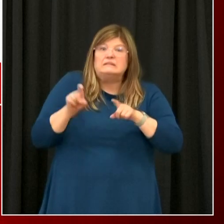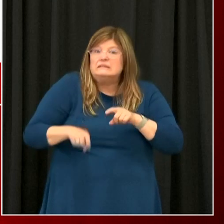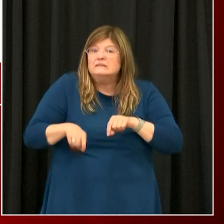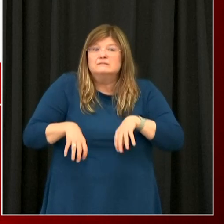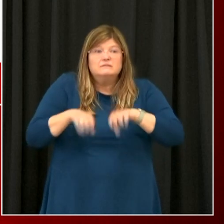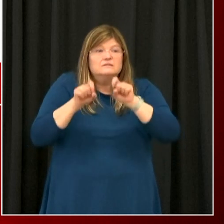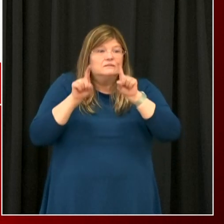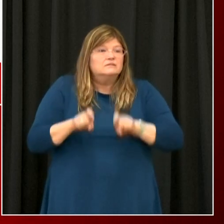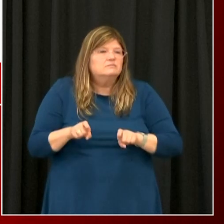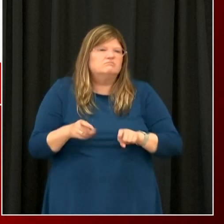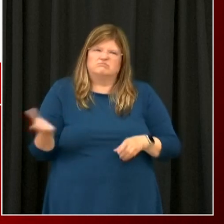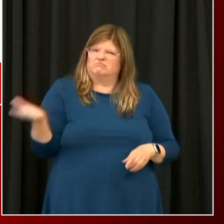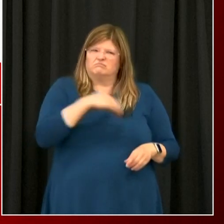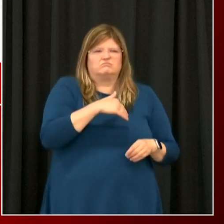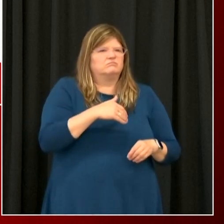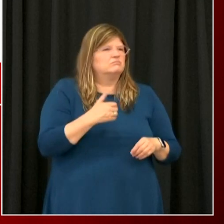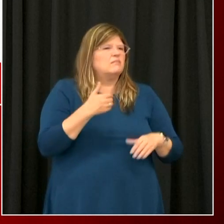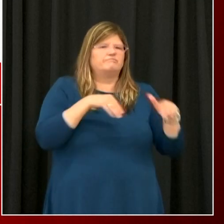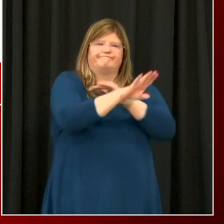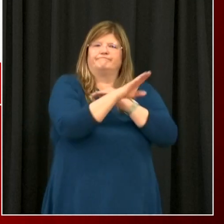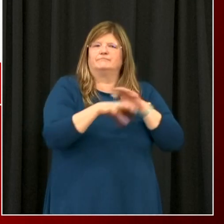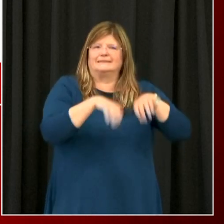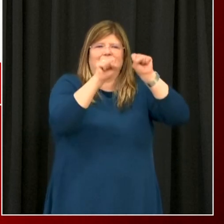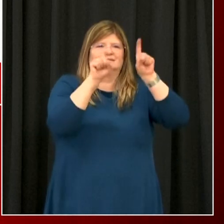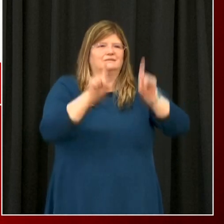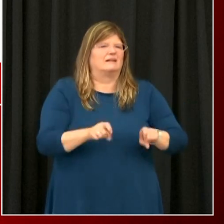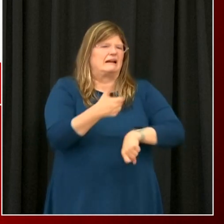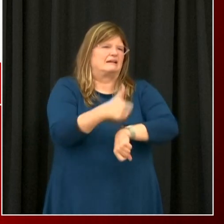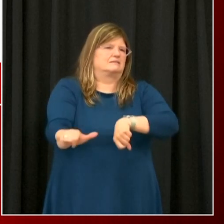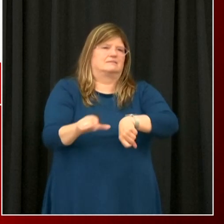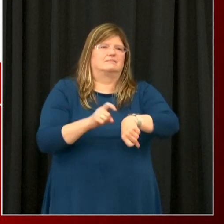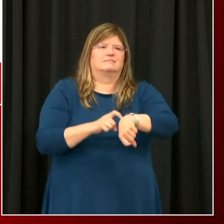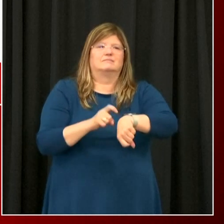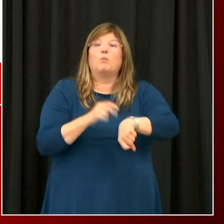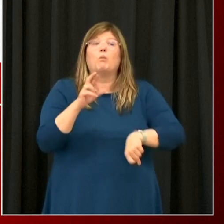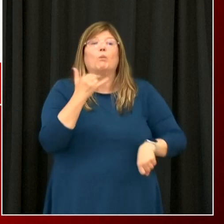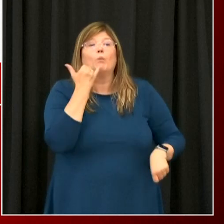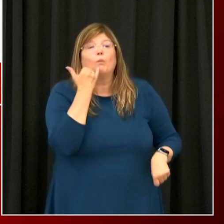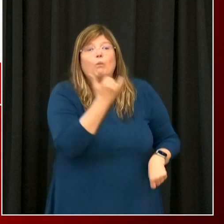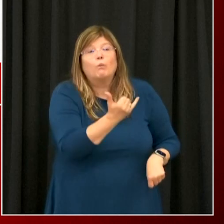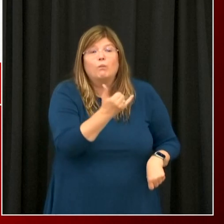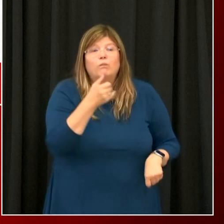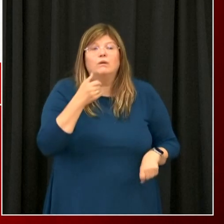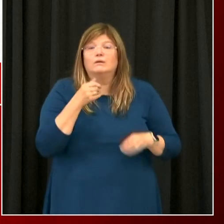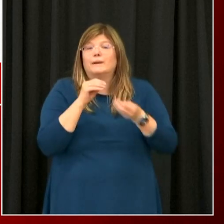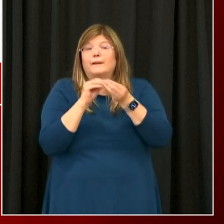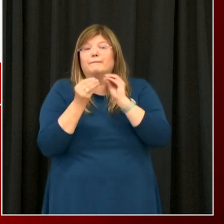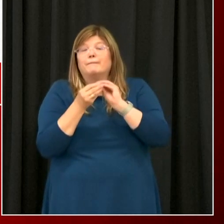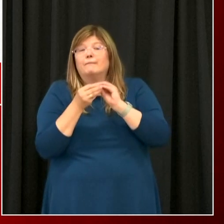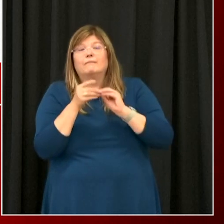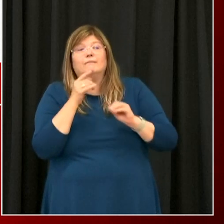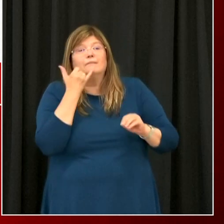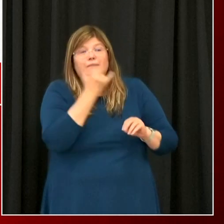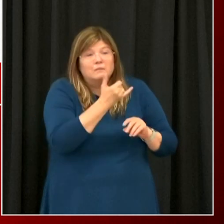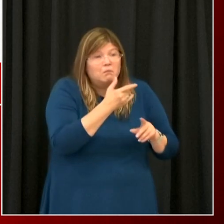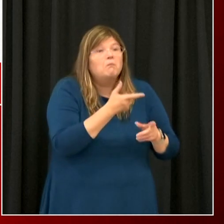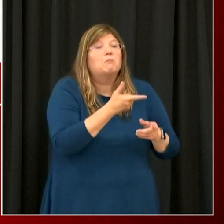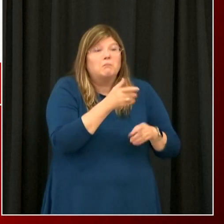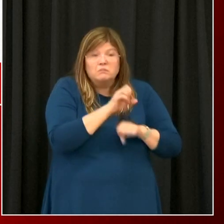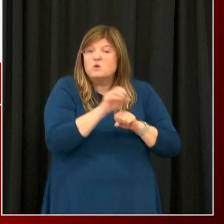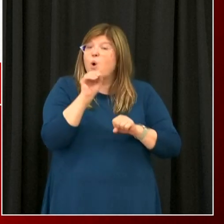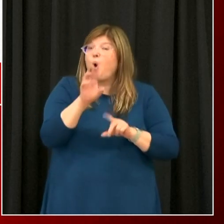walk up to those locations. You can call our 1-800 number. You can go to your private provider. So we want